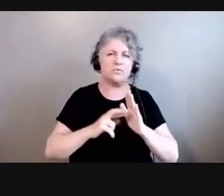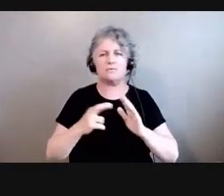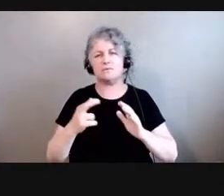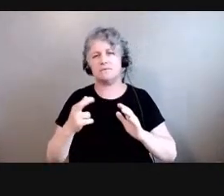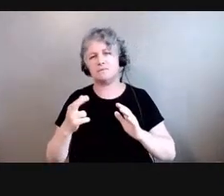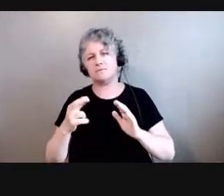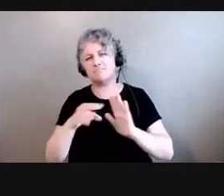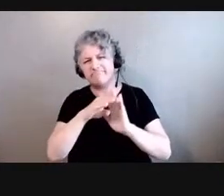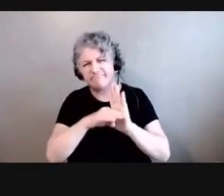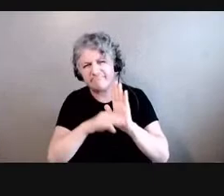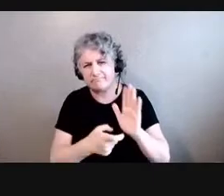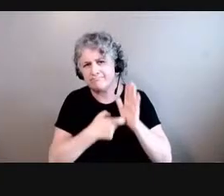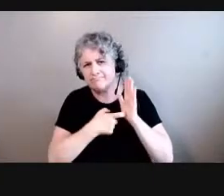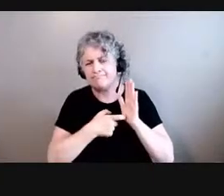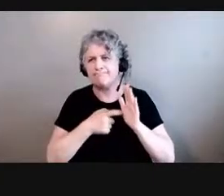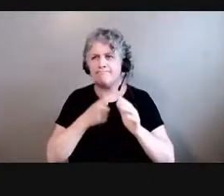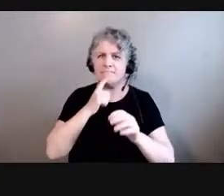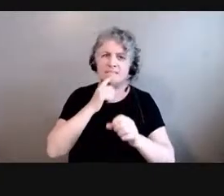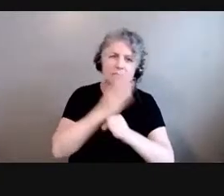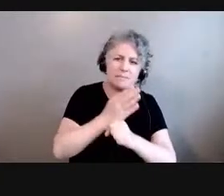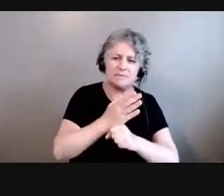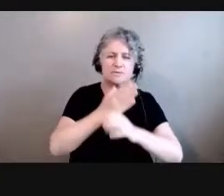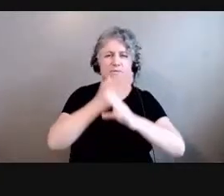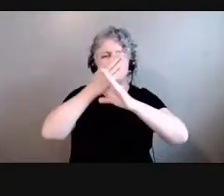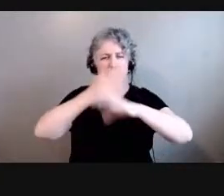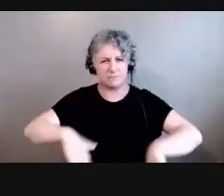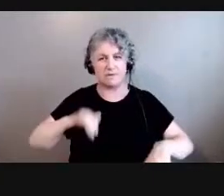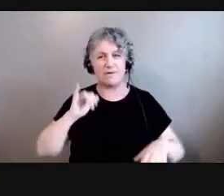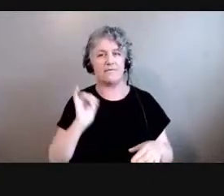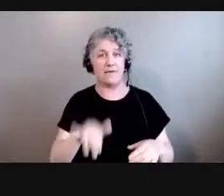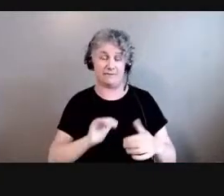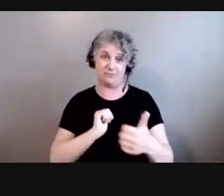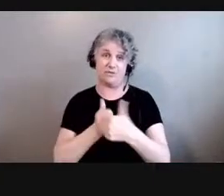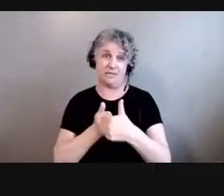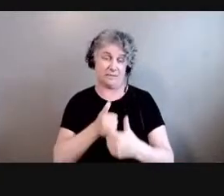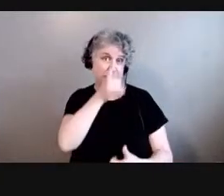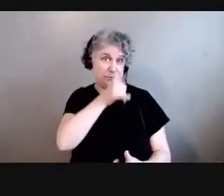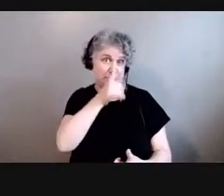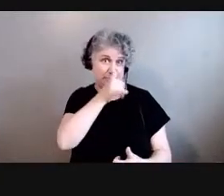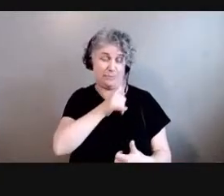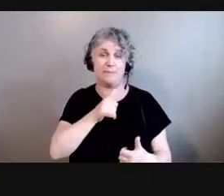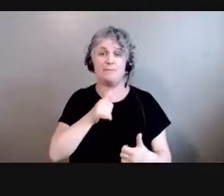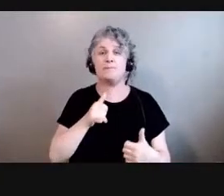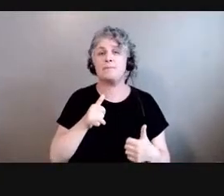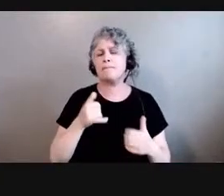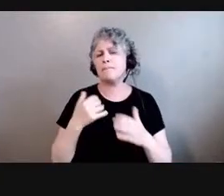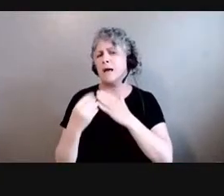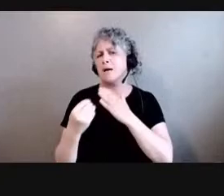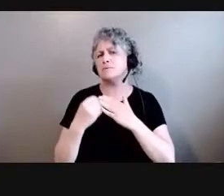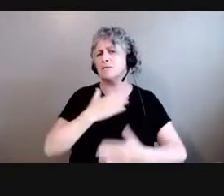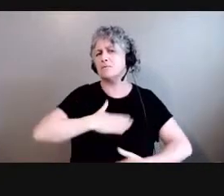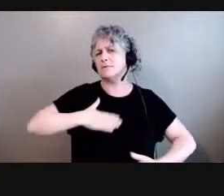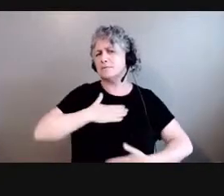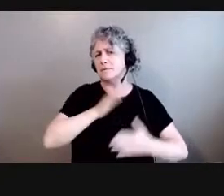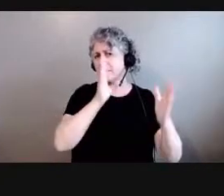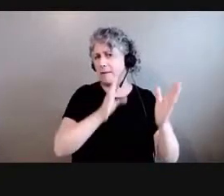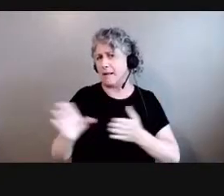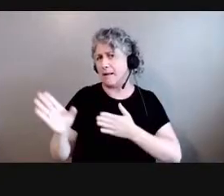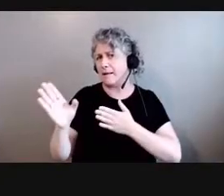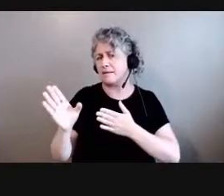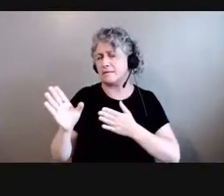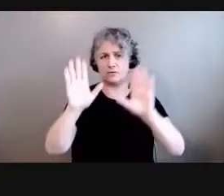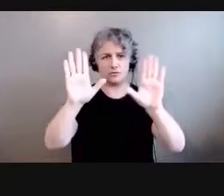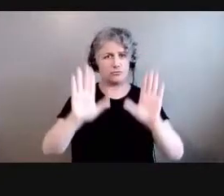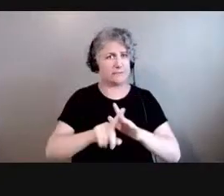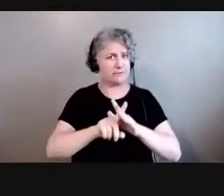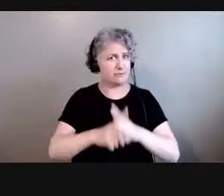regulations and commitments to accessibility. So that is a challenge. The outdoor recreation plan was a great